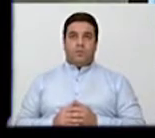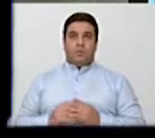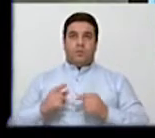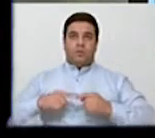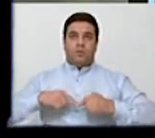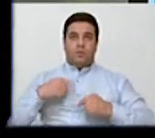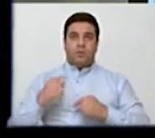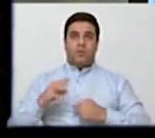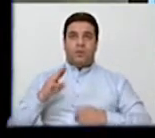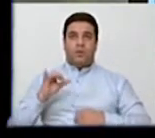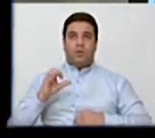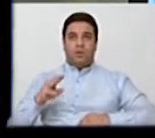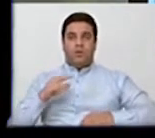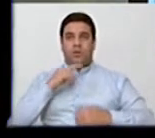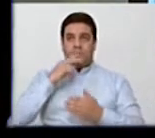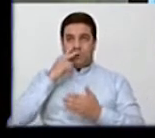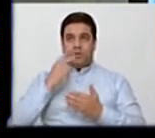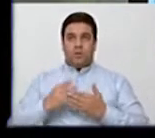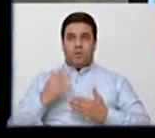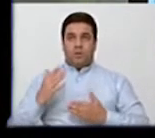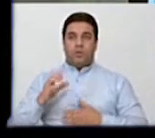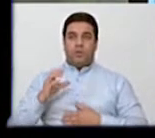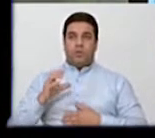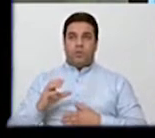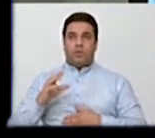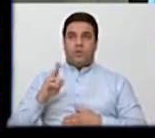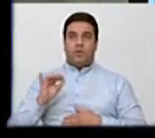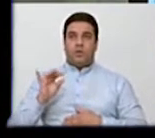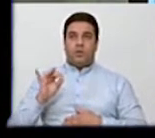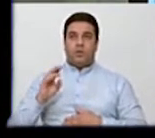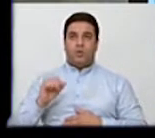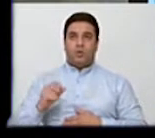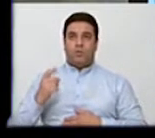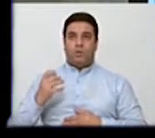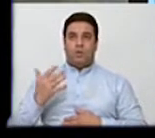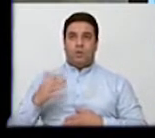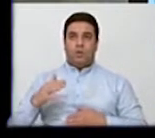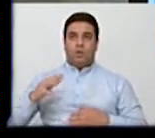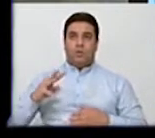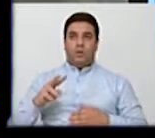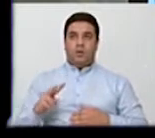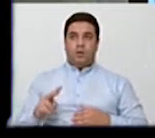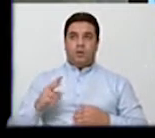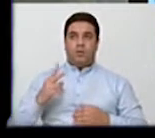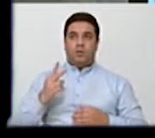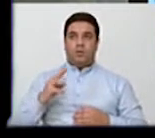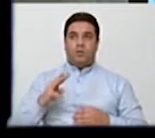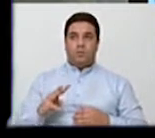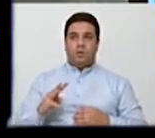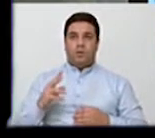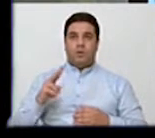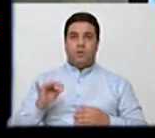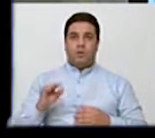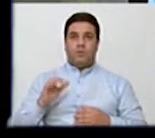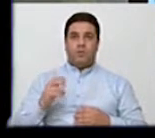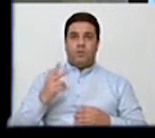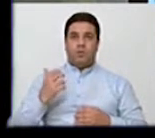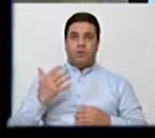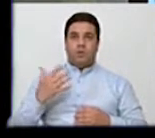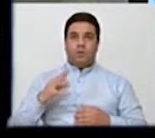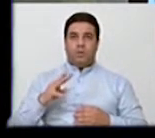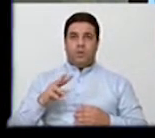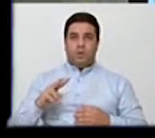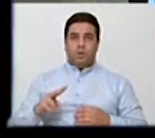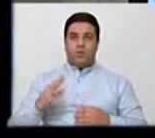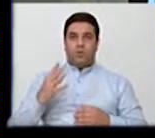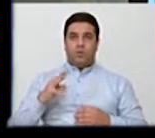Keyingi testga e'tiboringizni qarating. Sulfat kislotaning 150 ml 2 malyarli va 350